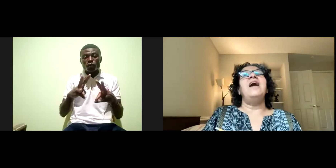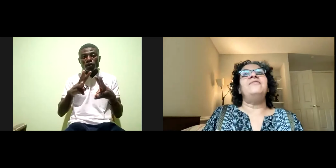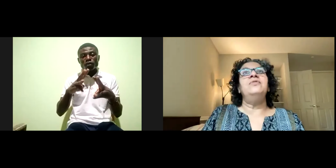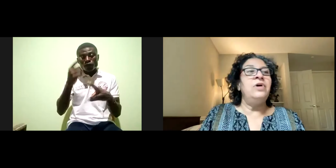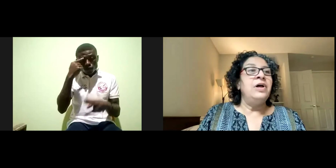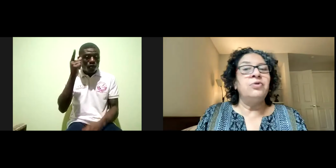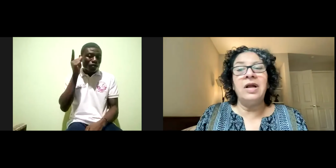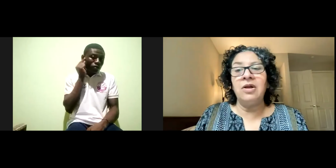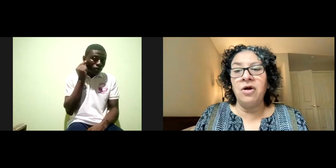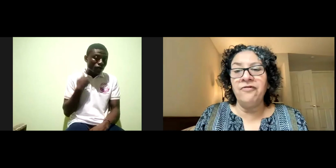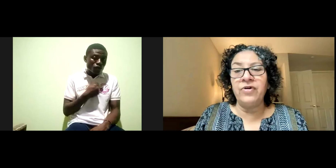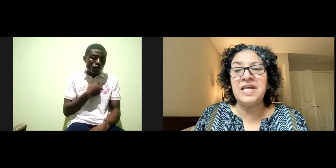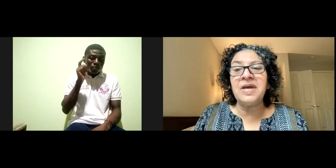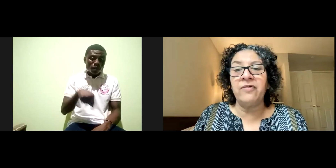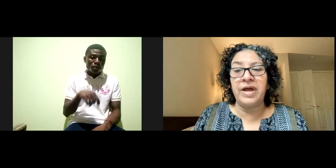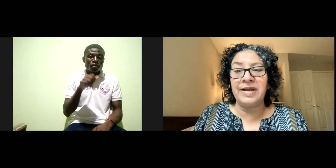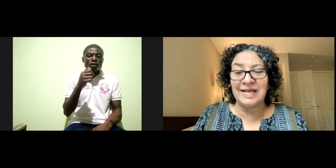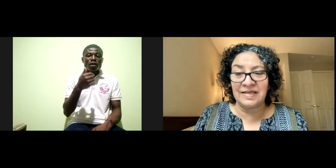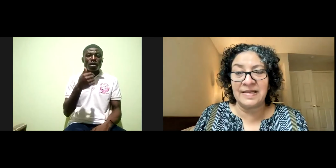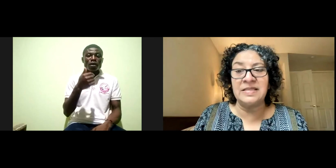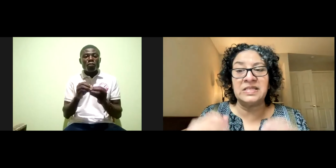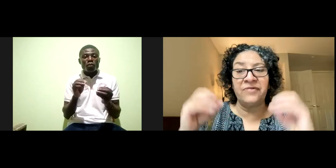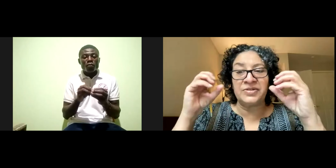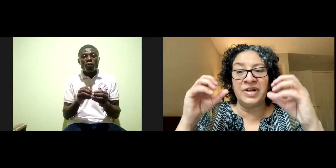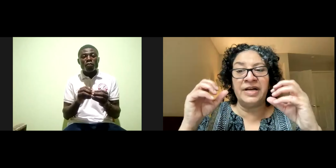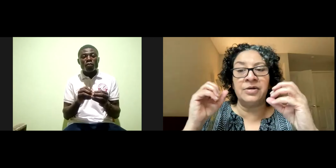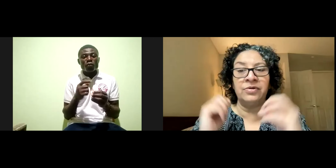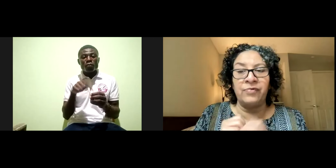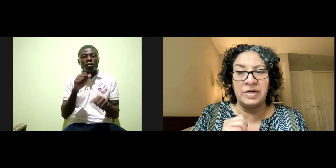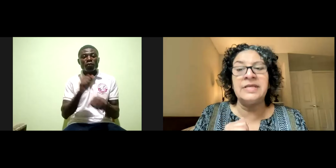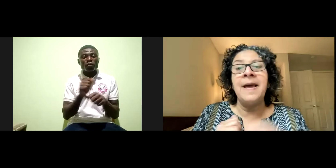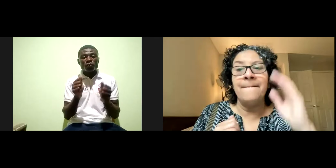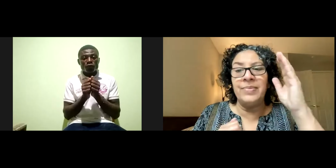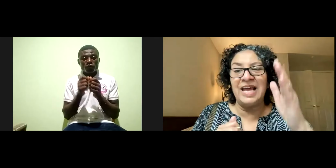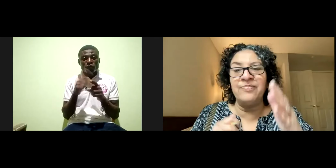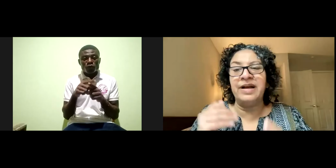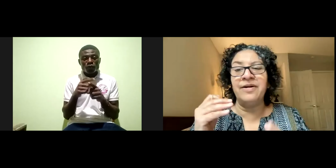So we have to do a lot of phonemic awareness exercises if it's related to the words,